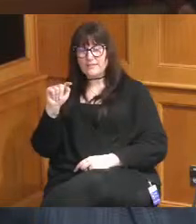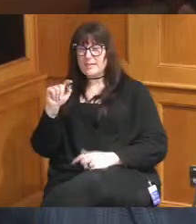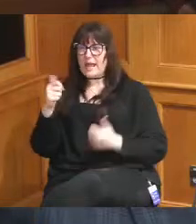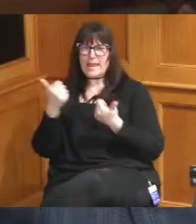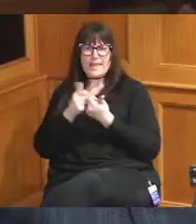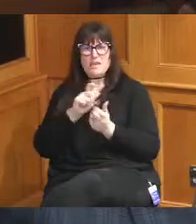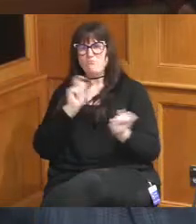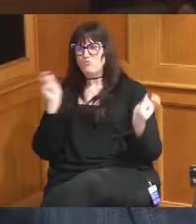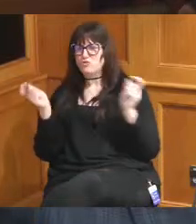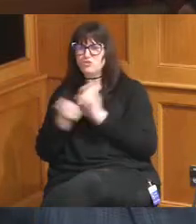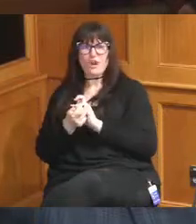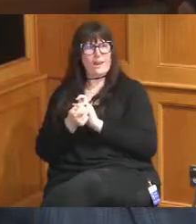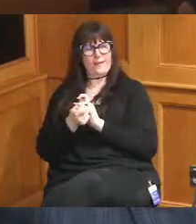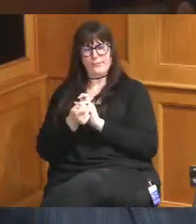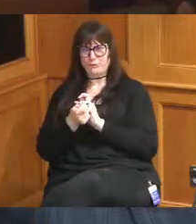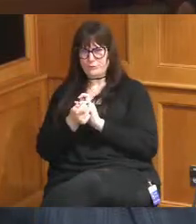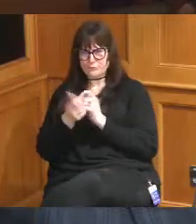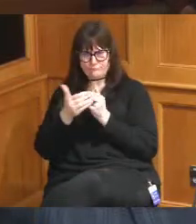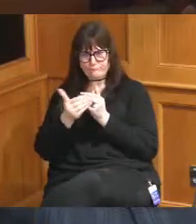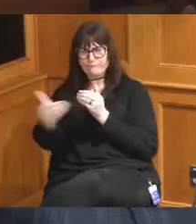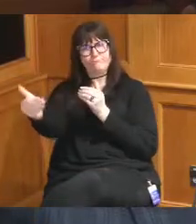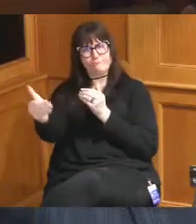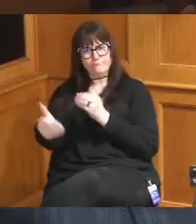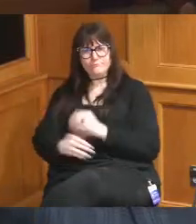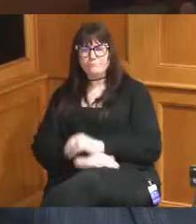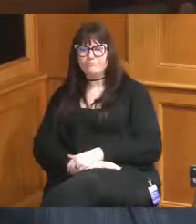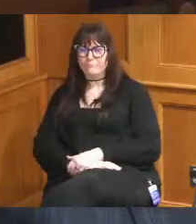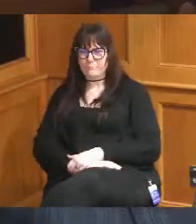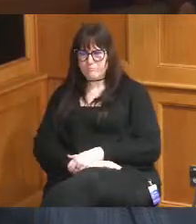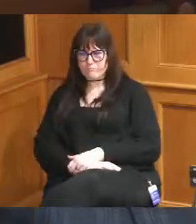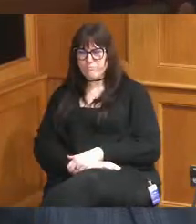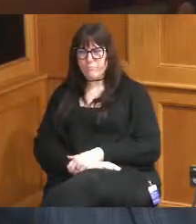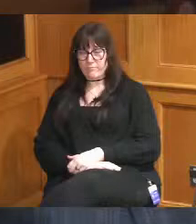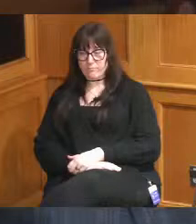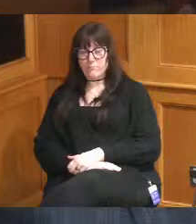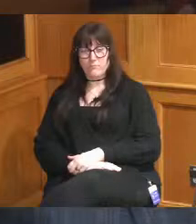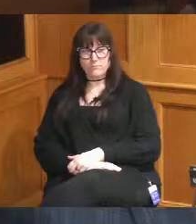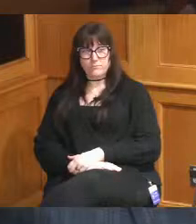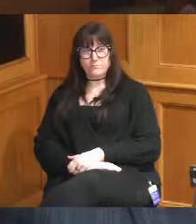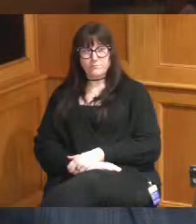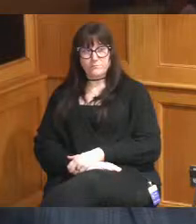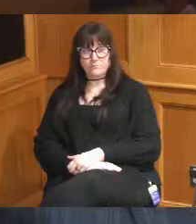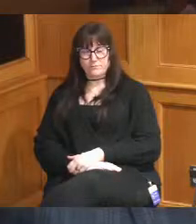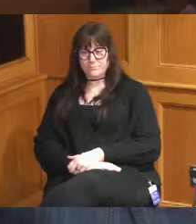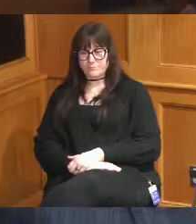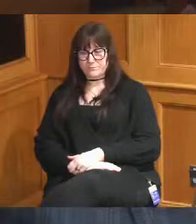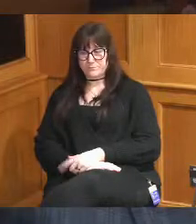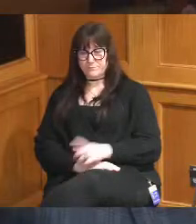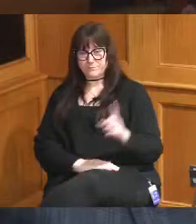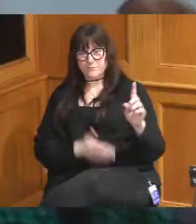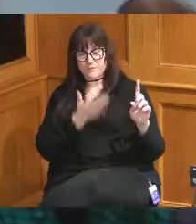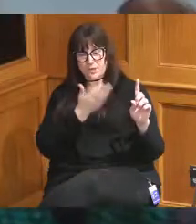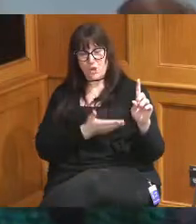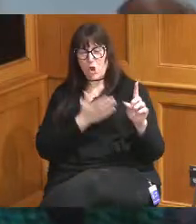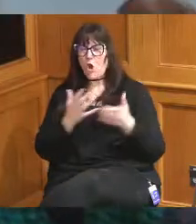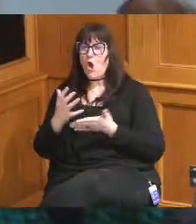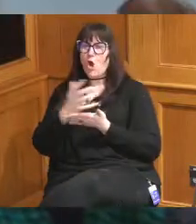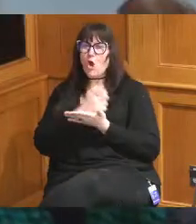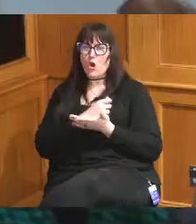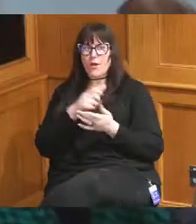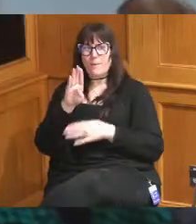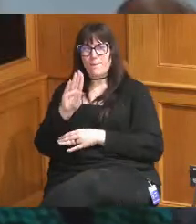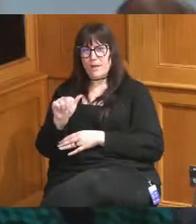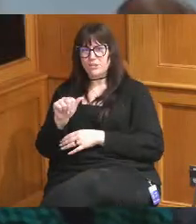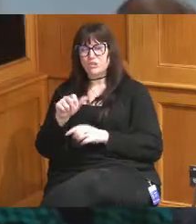is a game changer for us. So with that, I want to say, whereas Judge Nicole L. Sanders earned a Bachelor's of Science